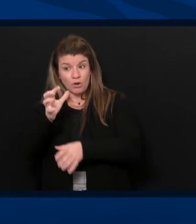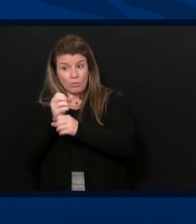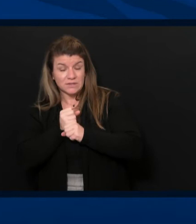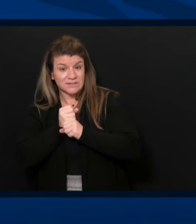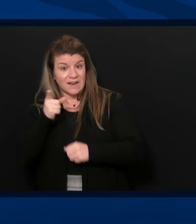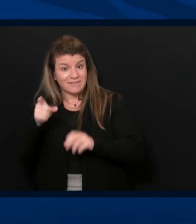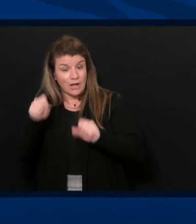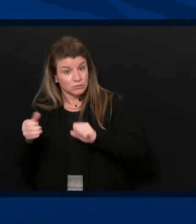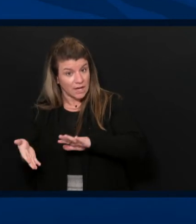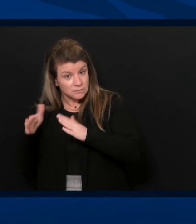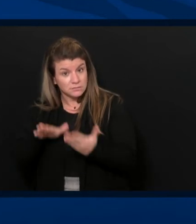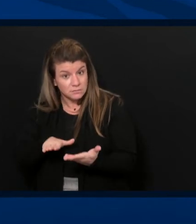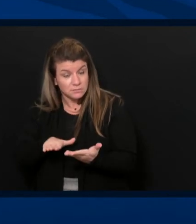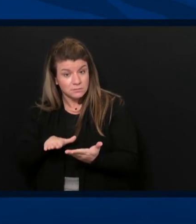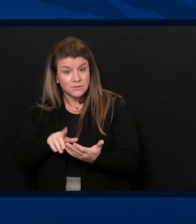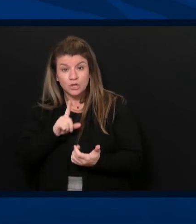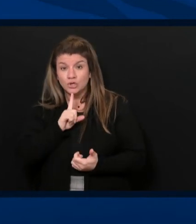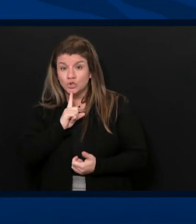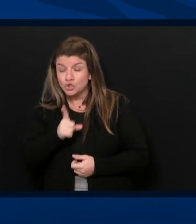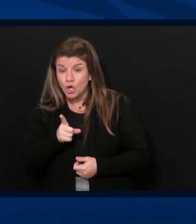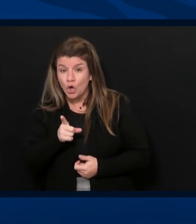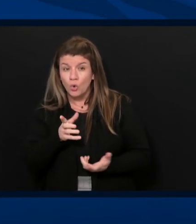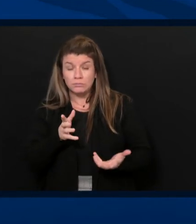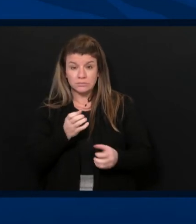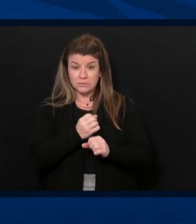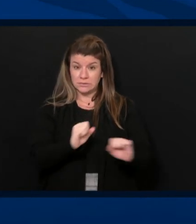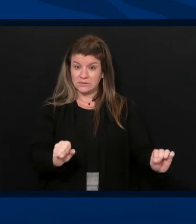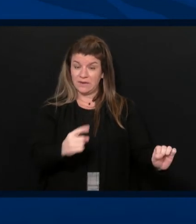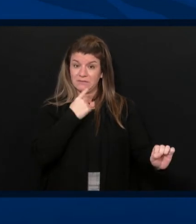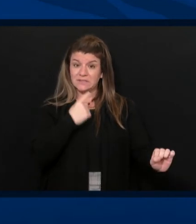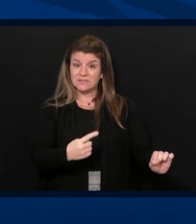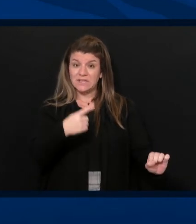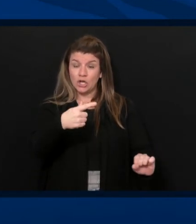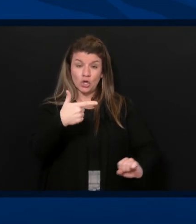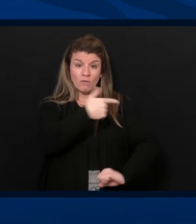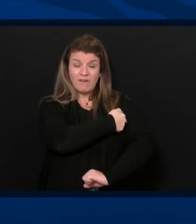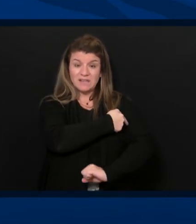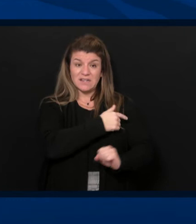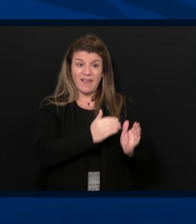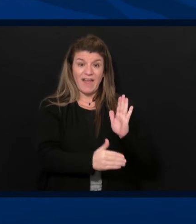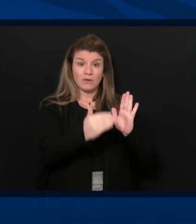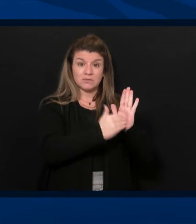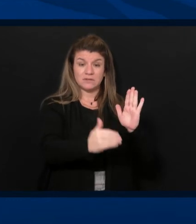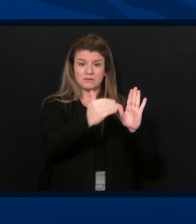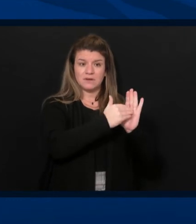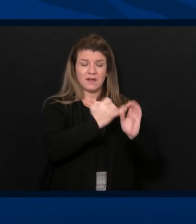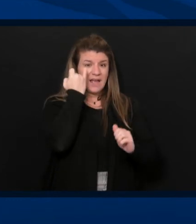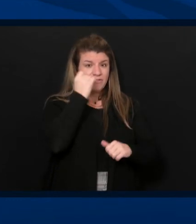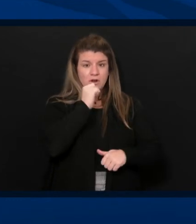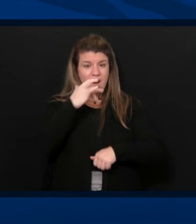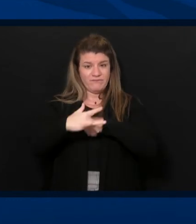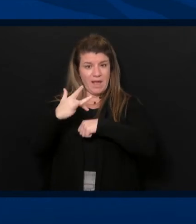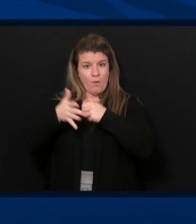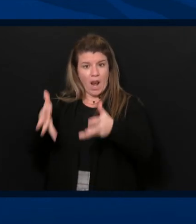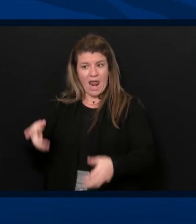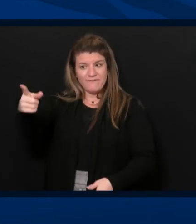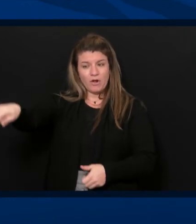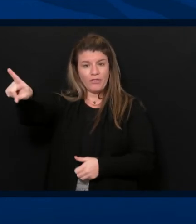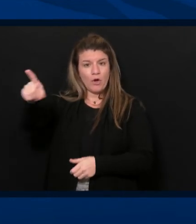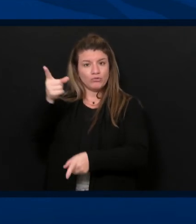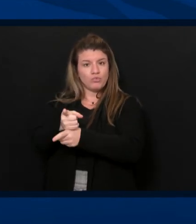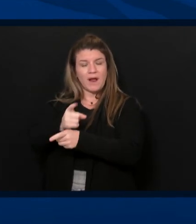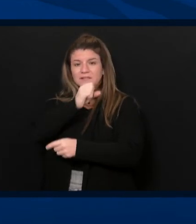danger of dying. So is it safe to say that while you vaccinated thousands, if vaccines aren't available for those over 80 because they've gone to